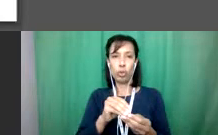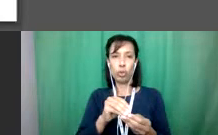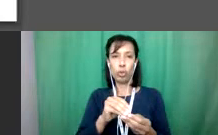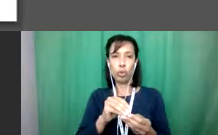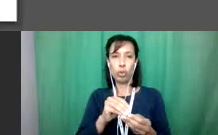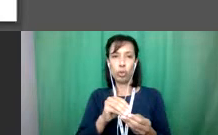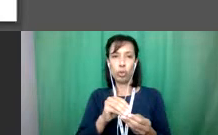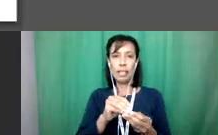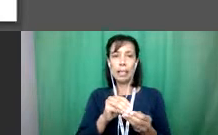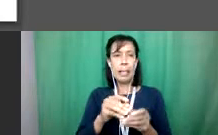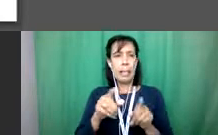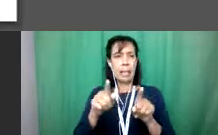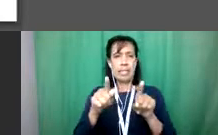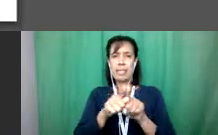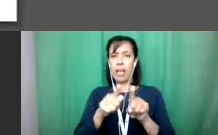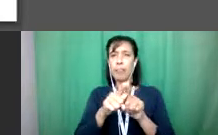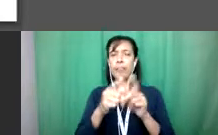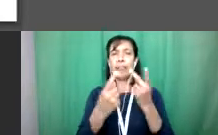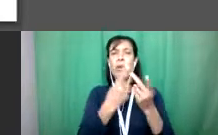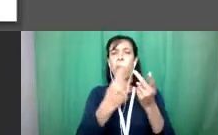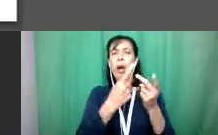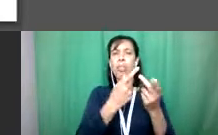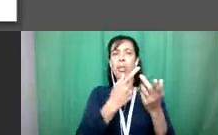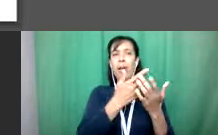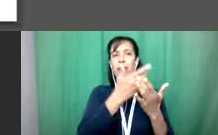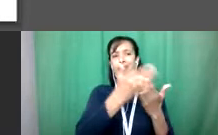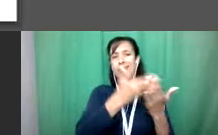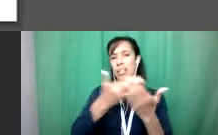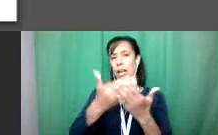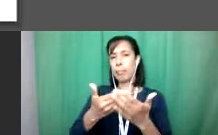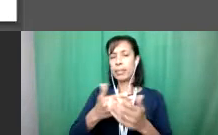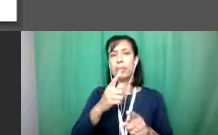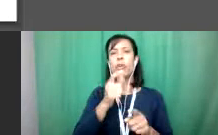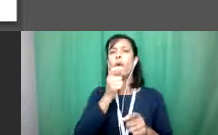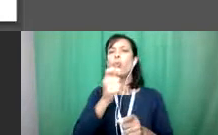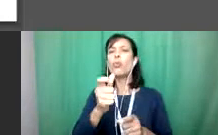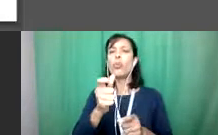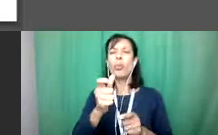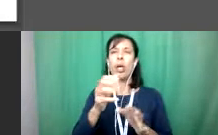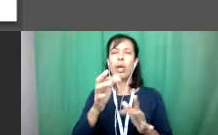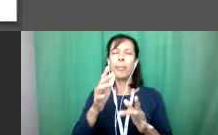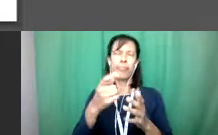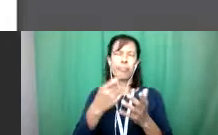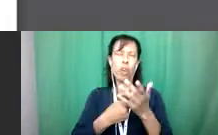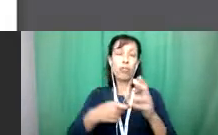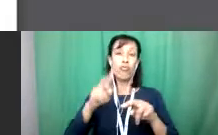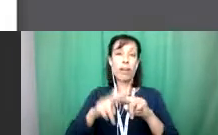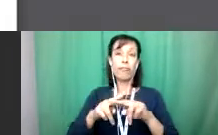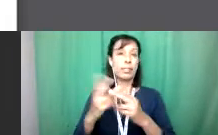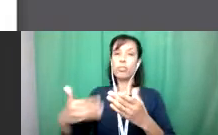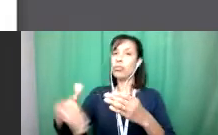included in the word count. Okay, so that's an overview of your dissertation. So you're going to have a